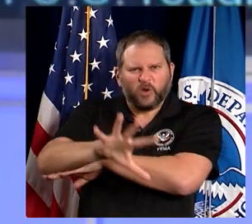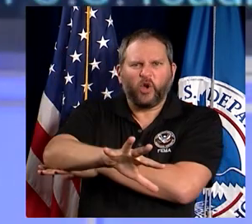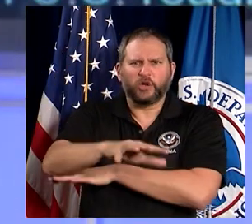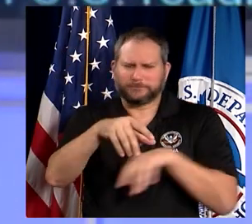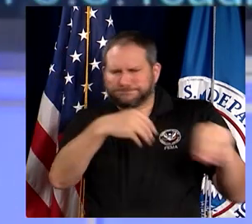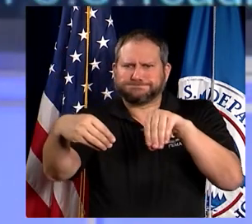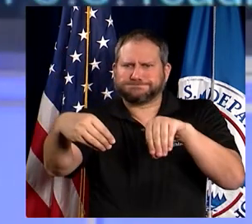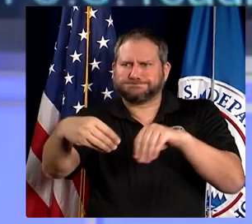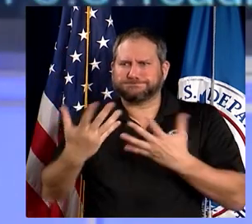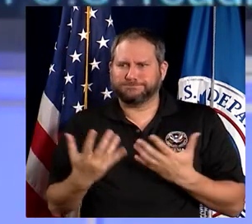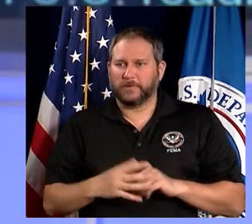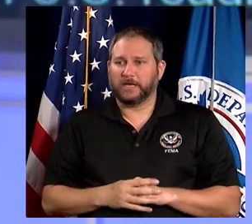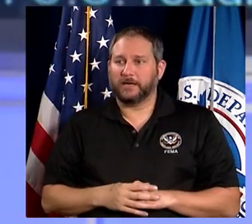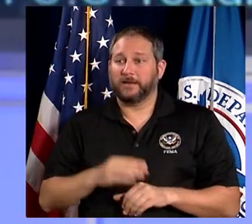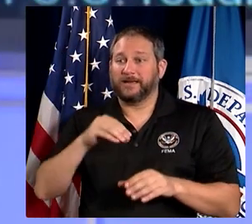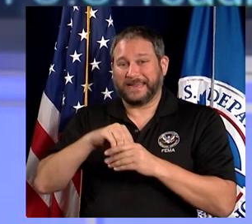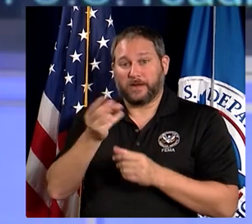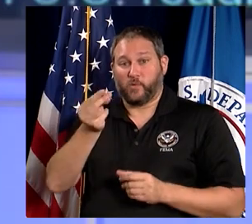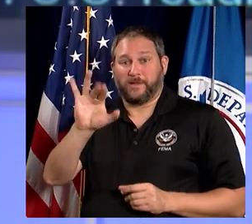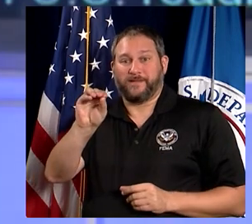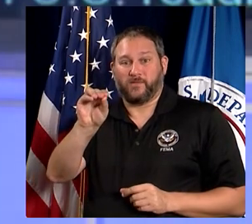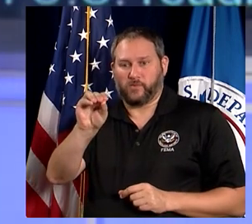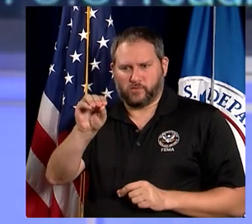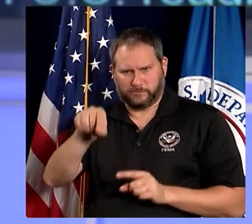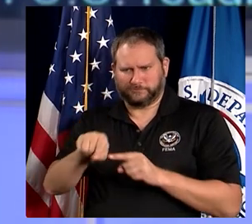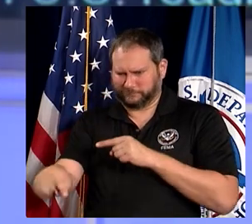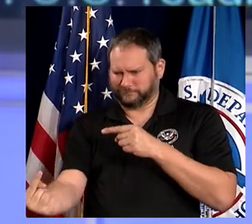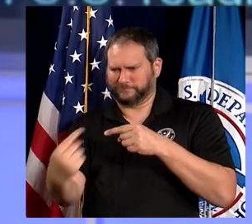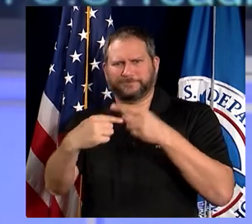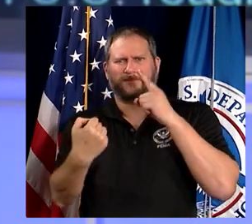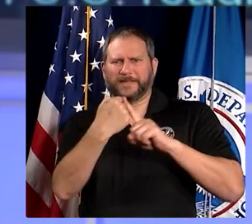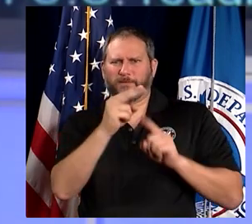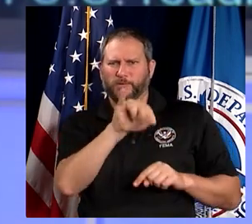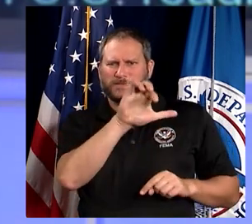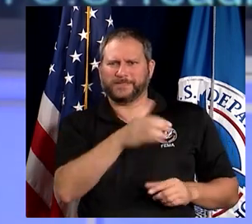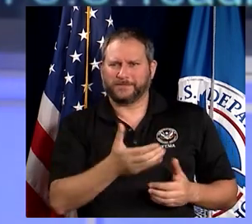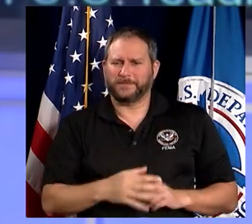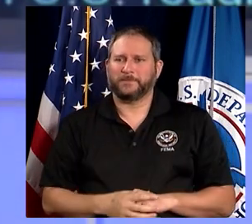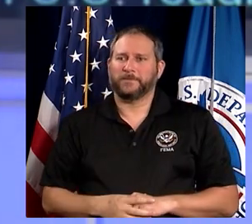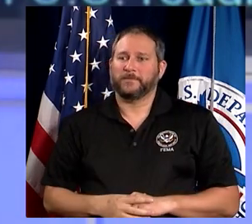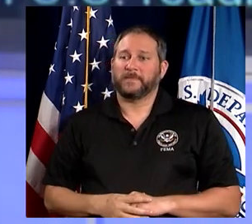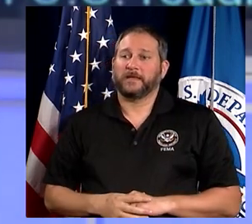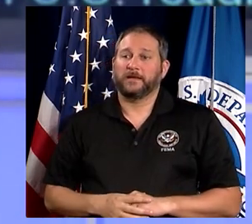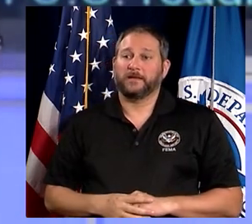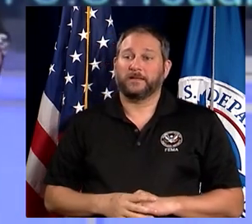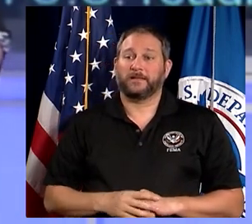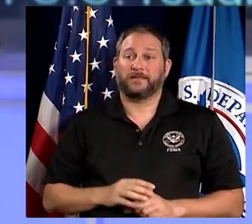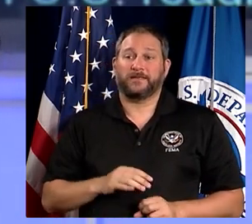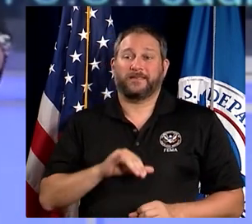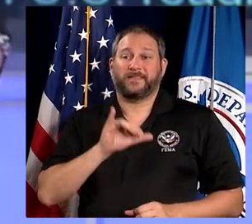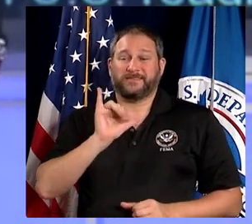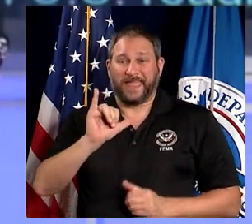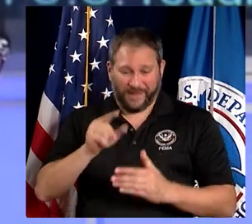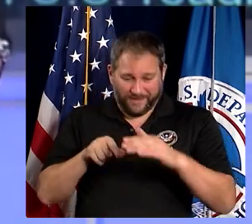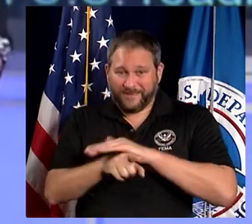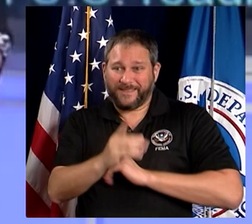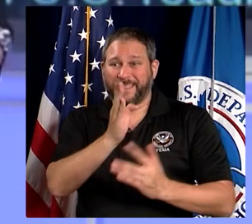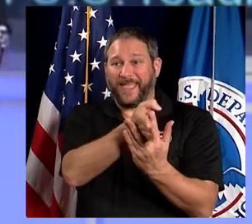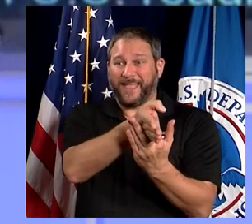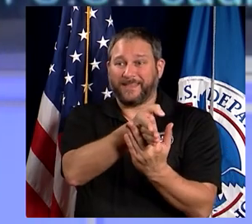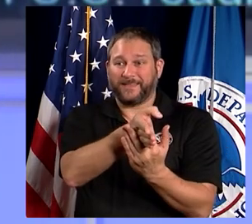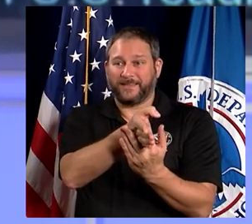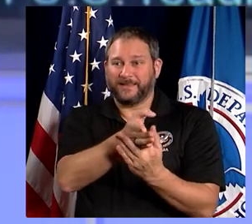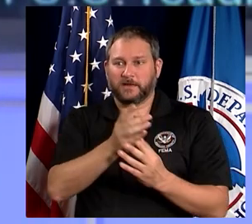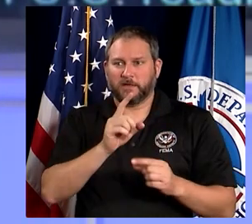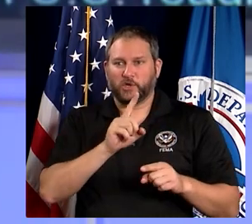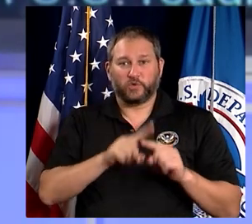software, meanwhile, made their computers unable to take in multiple complaint calls at once, delaying the ability to shore off power lines